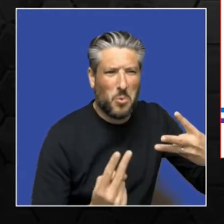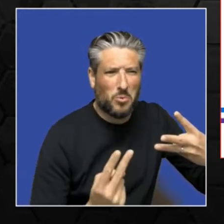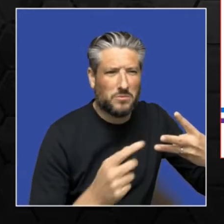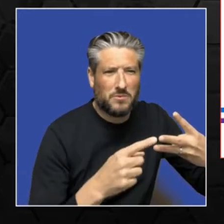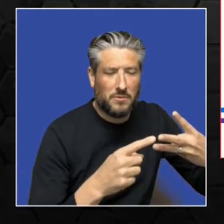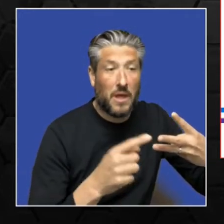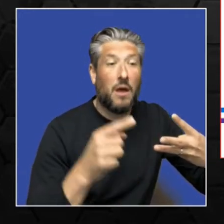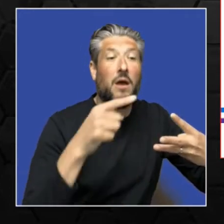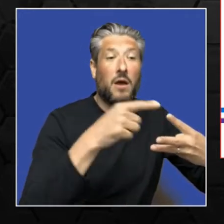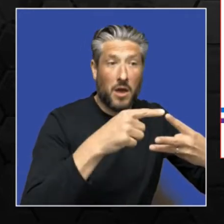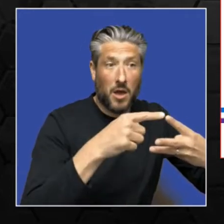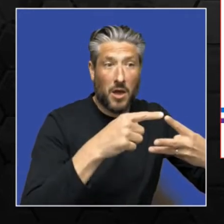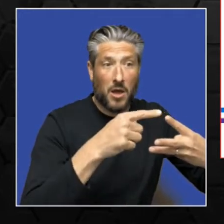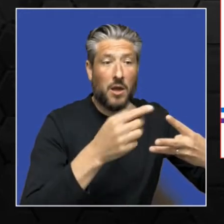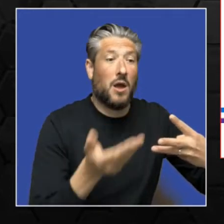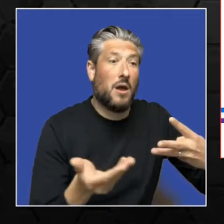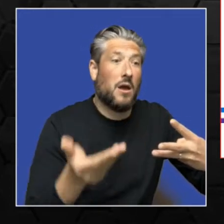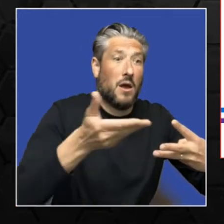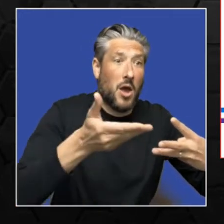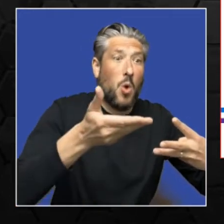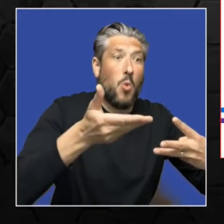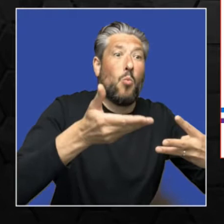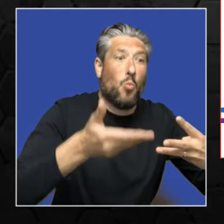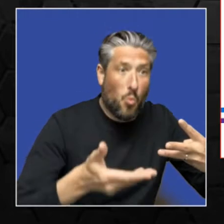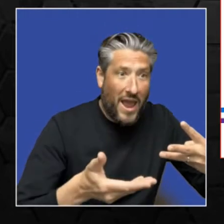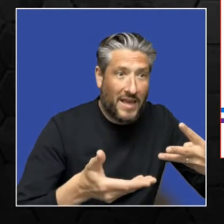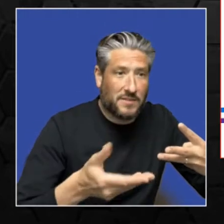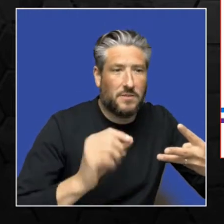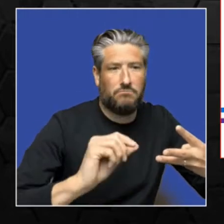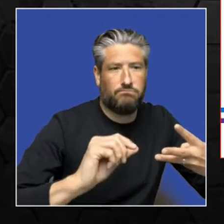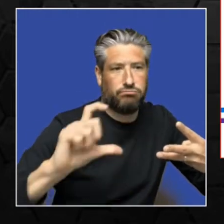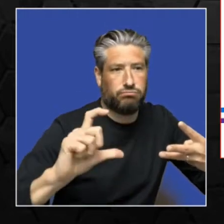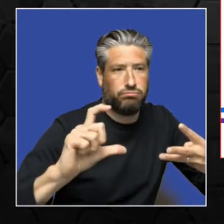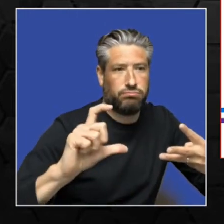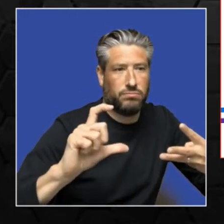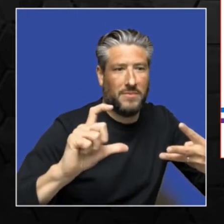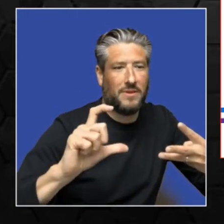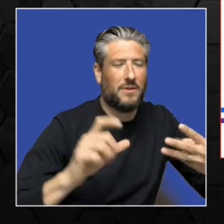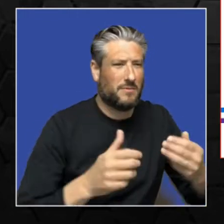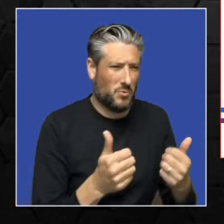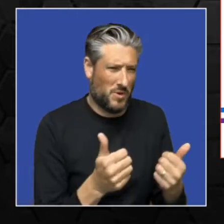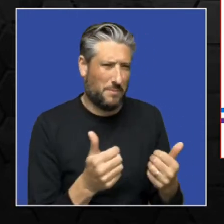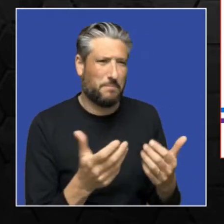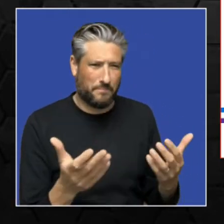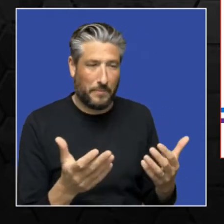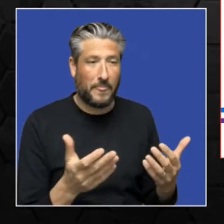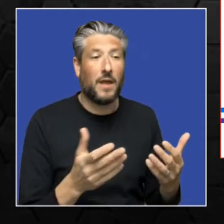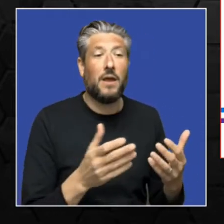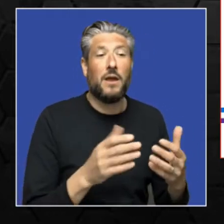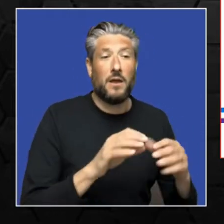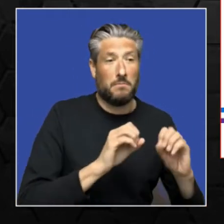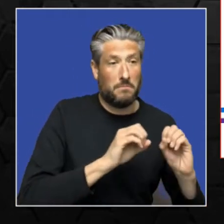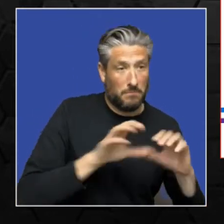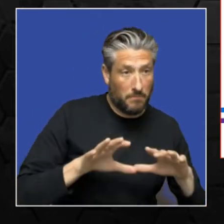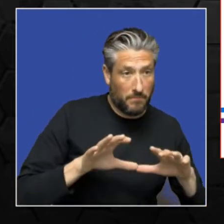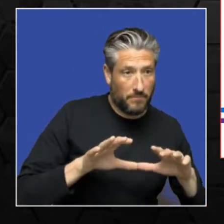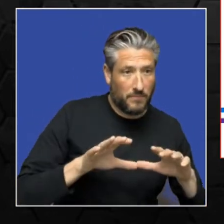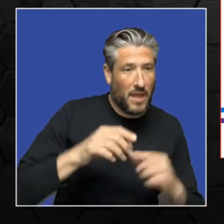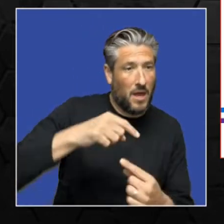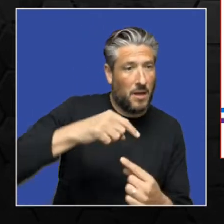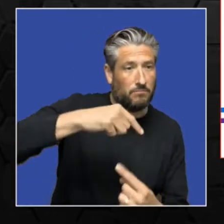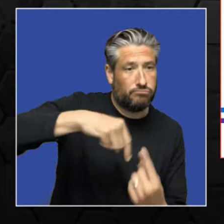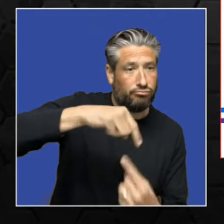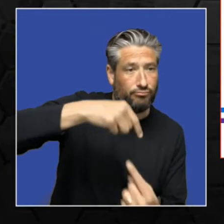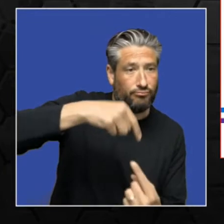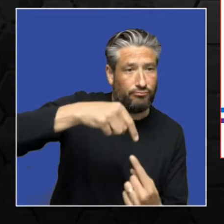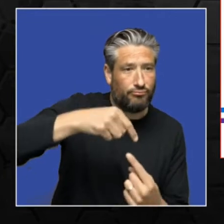the inputs. So then a simple computation happens on the inputs. I won't go deep into it, but it's just a